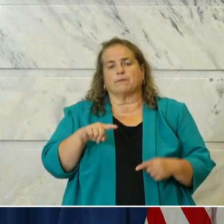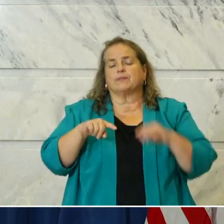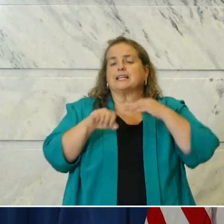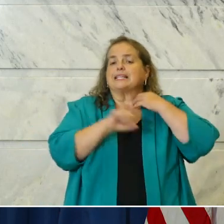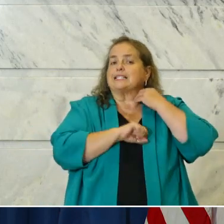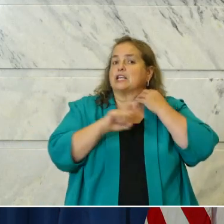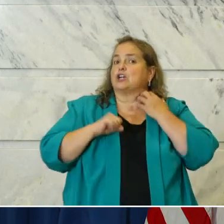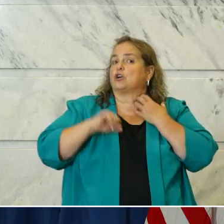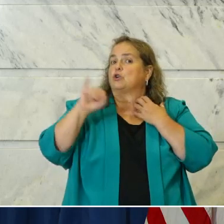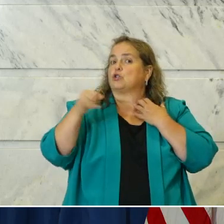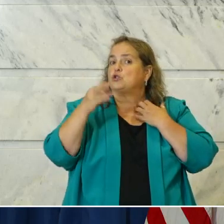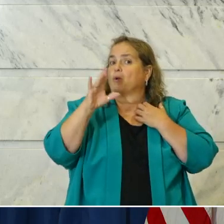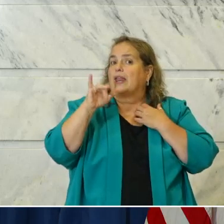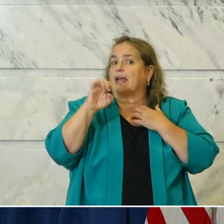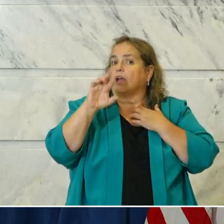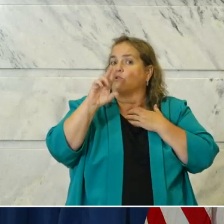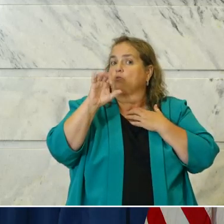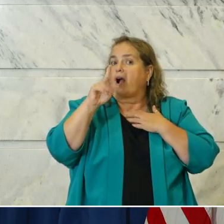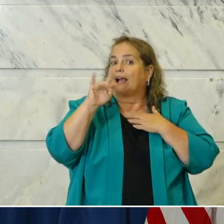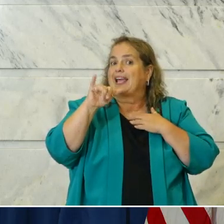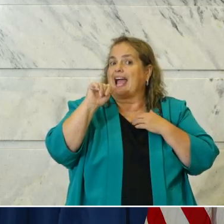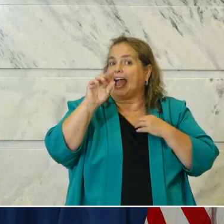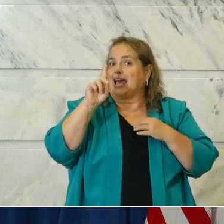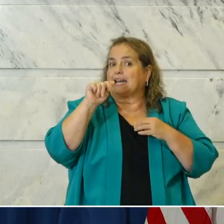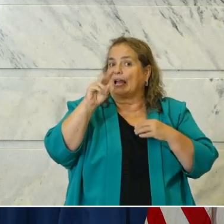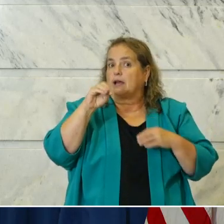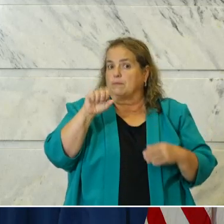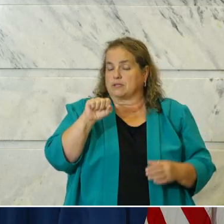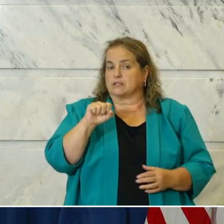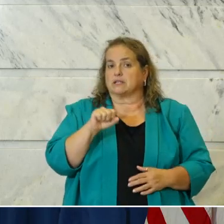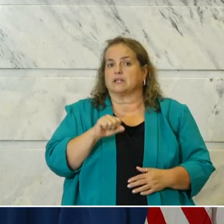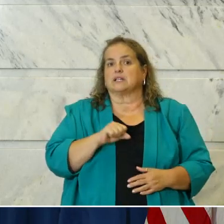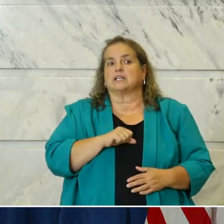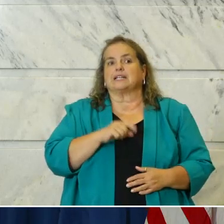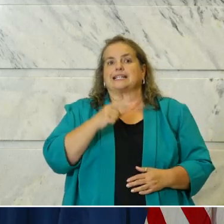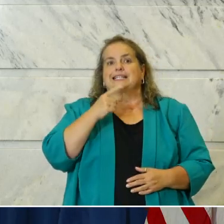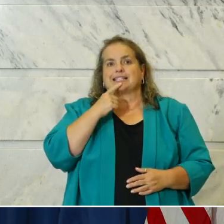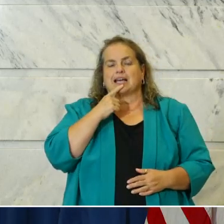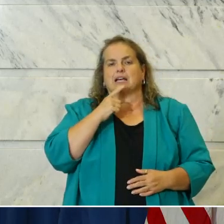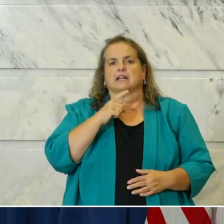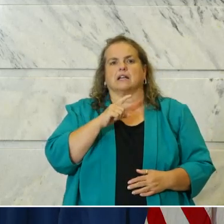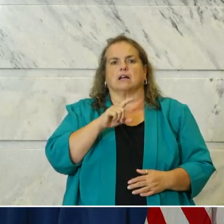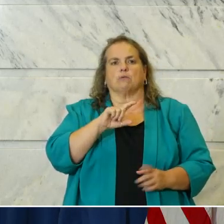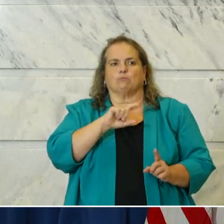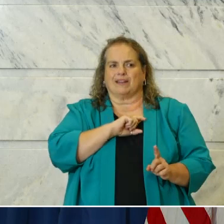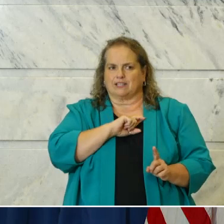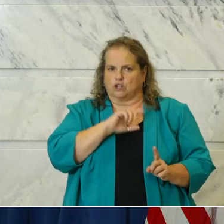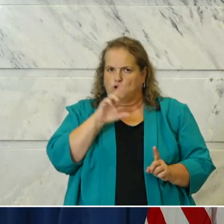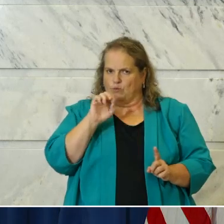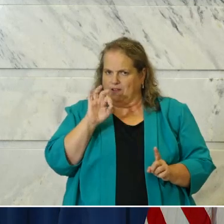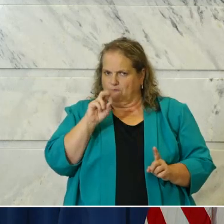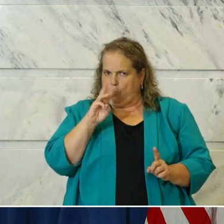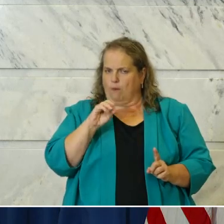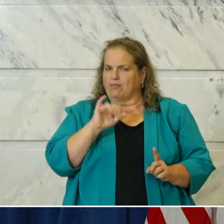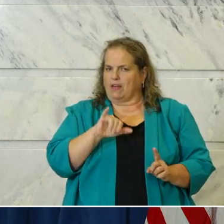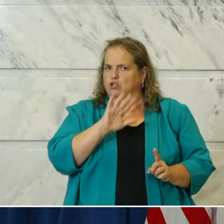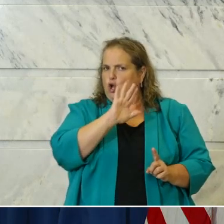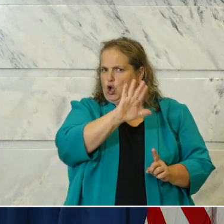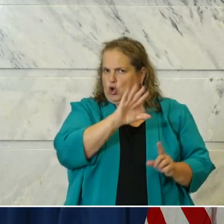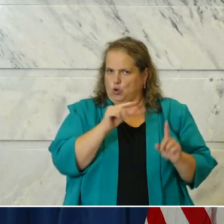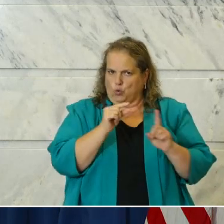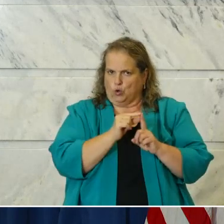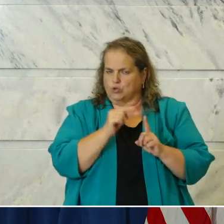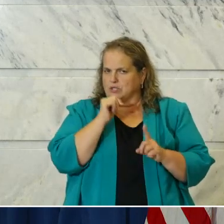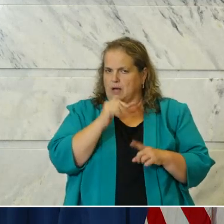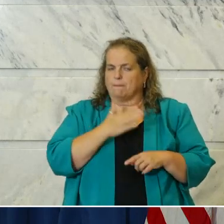deal with racism and police reform. I think those were her words. I want to make sure that I got that. And